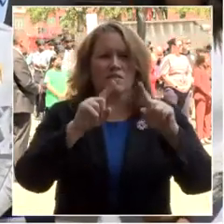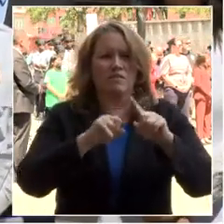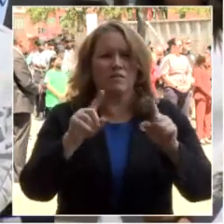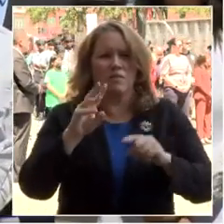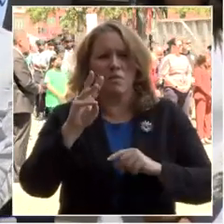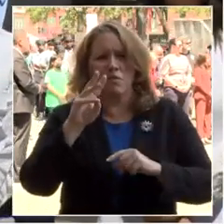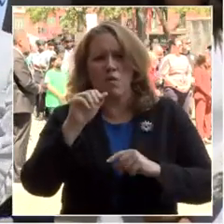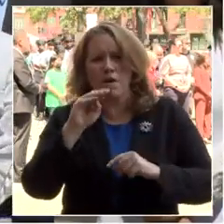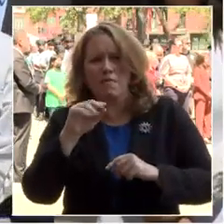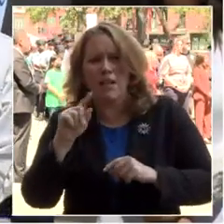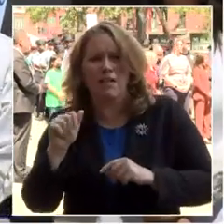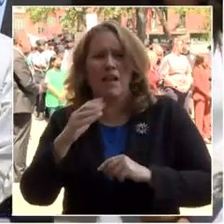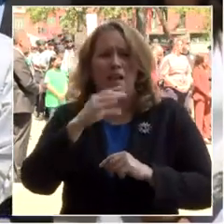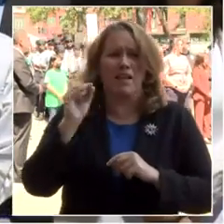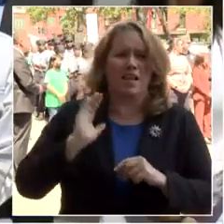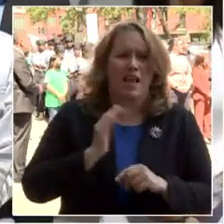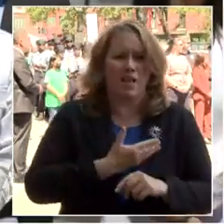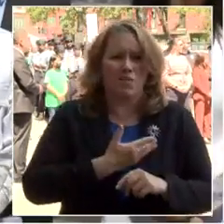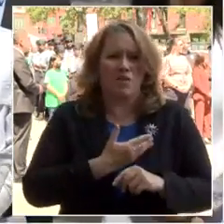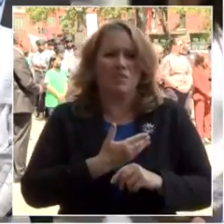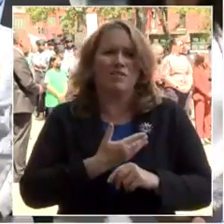media